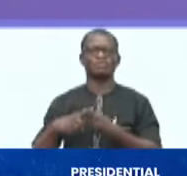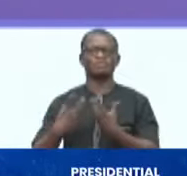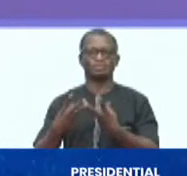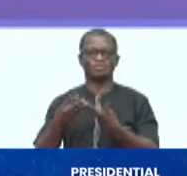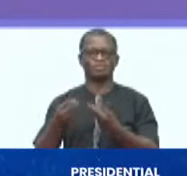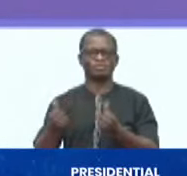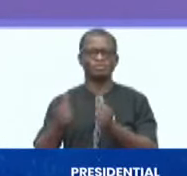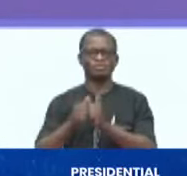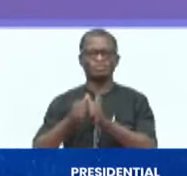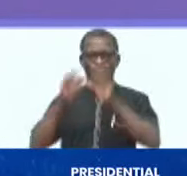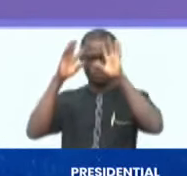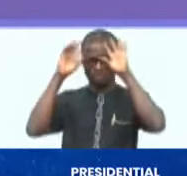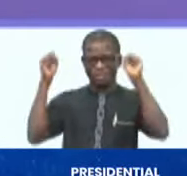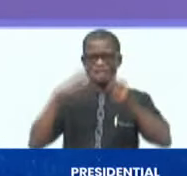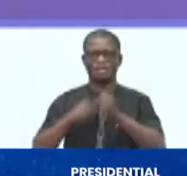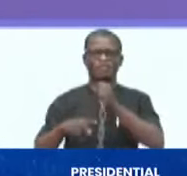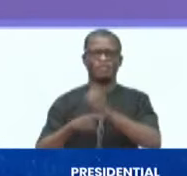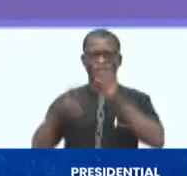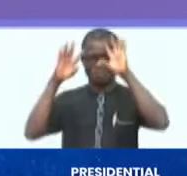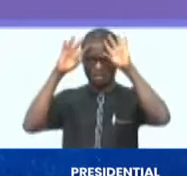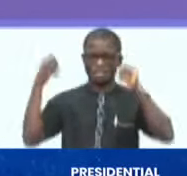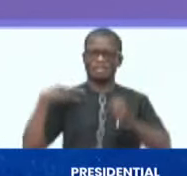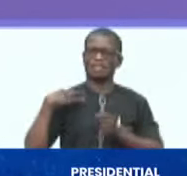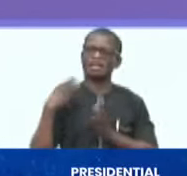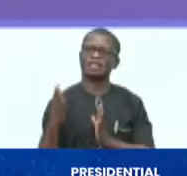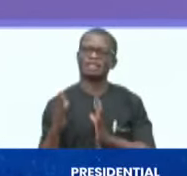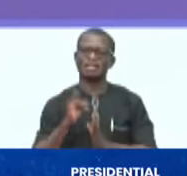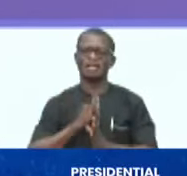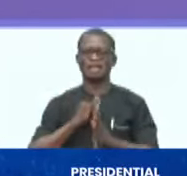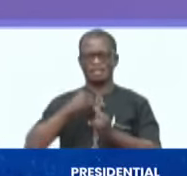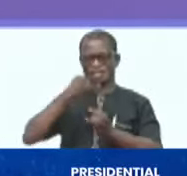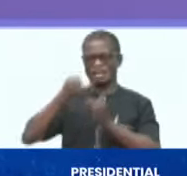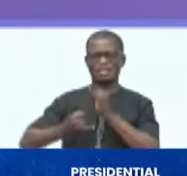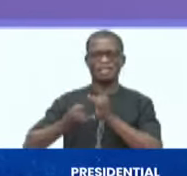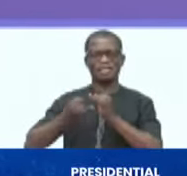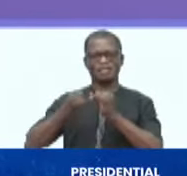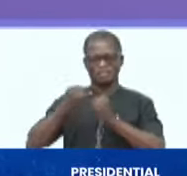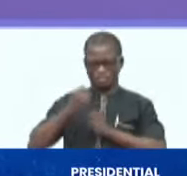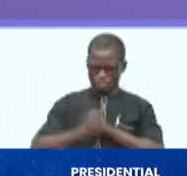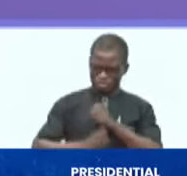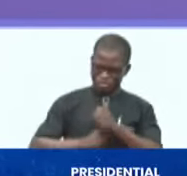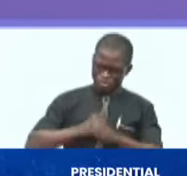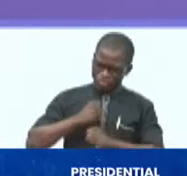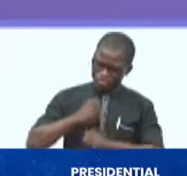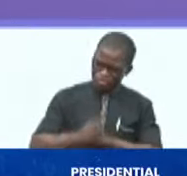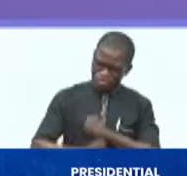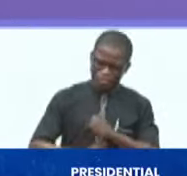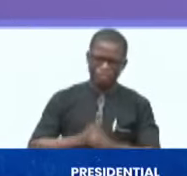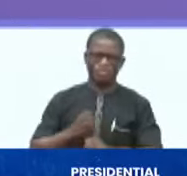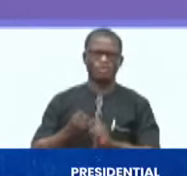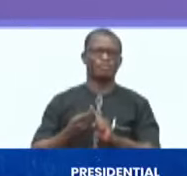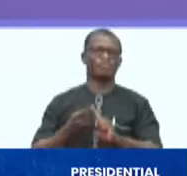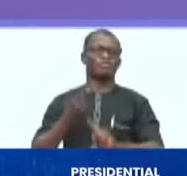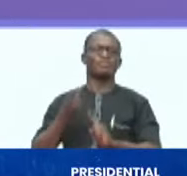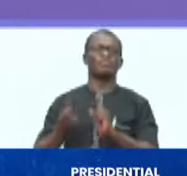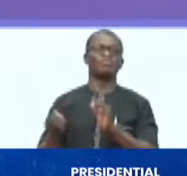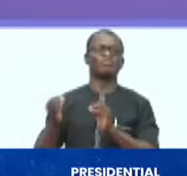presidential and vice presidential candidate, I ended up suffering from a much lesser